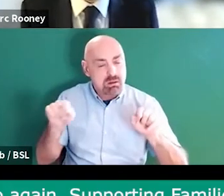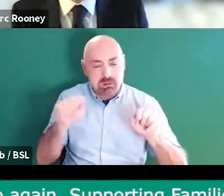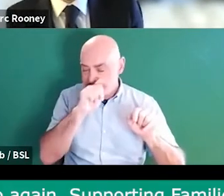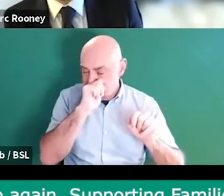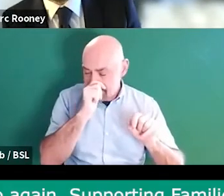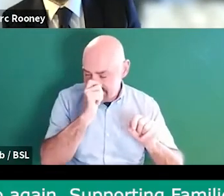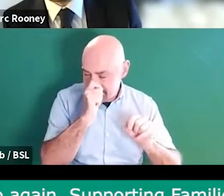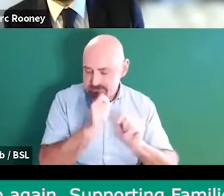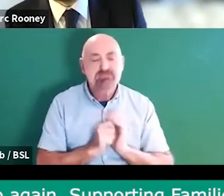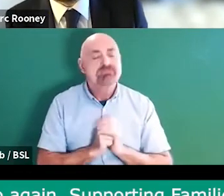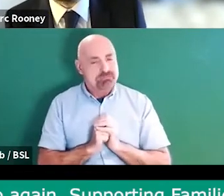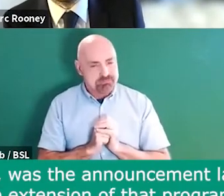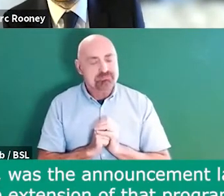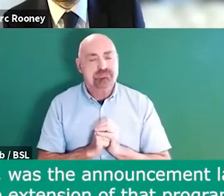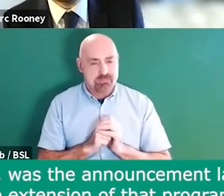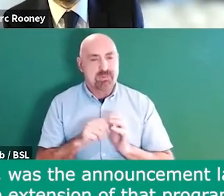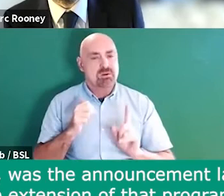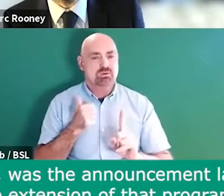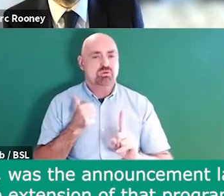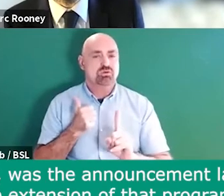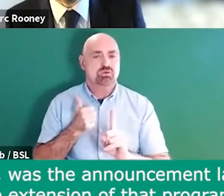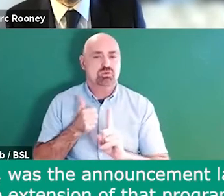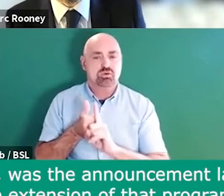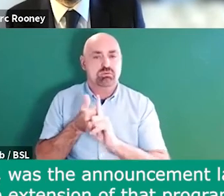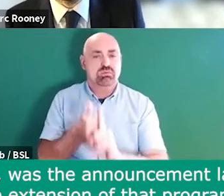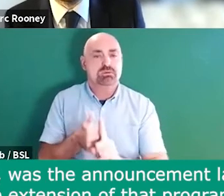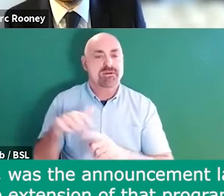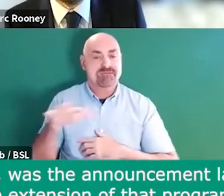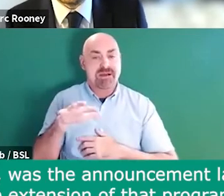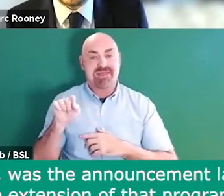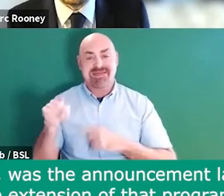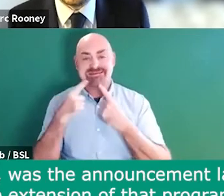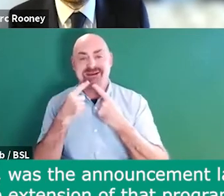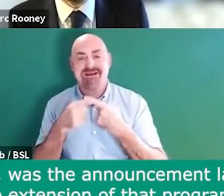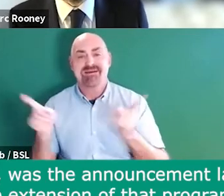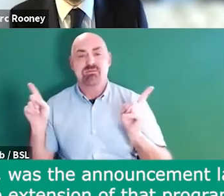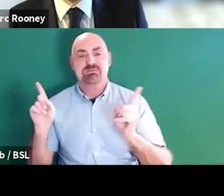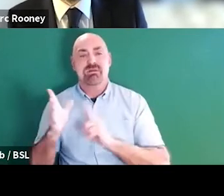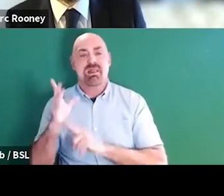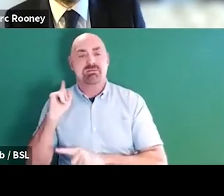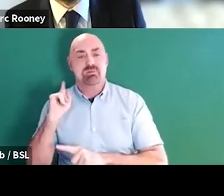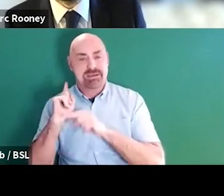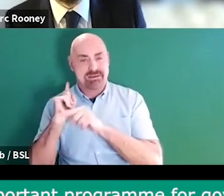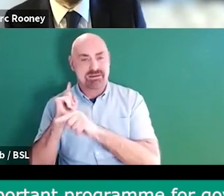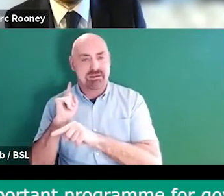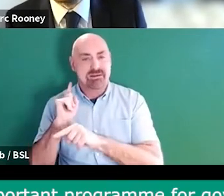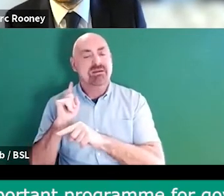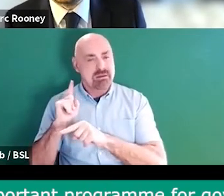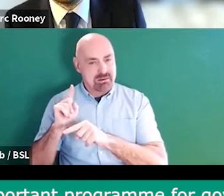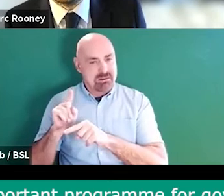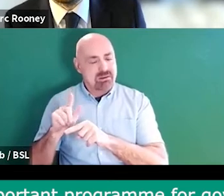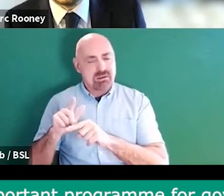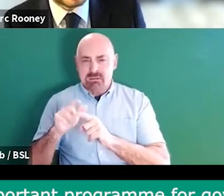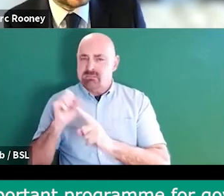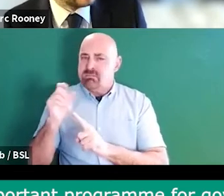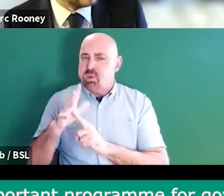So again, supporting families, of course, there was the announcement last week of the extension of that programme, hugely important